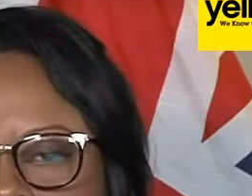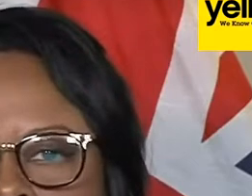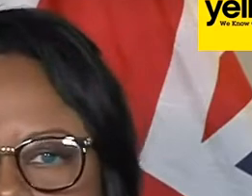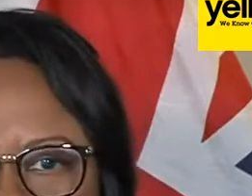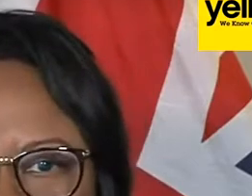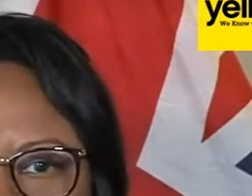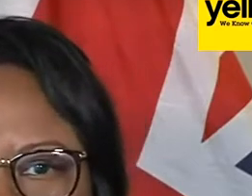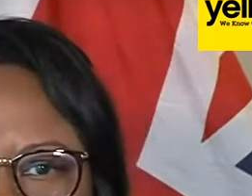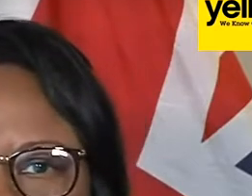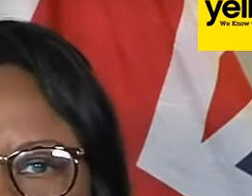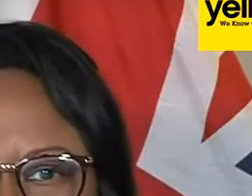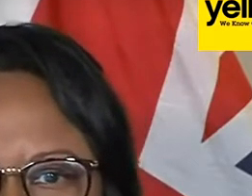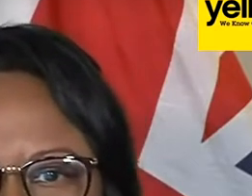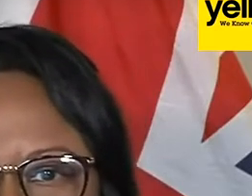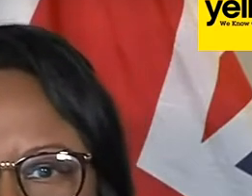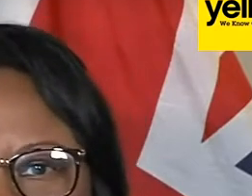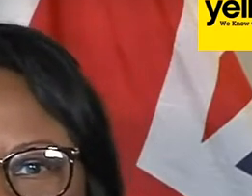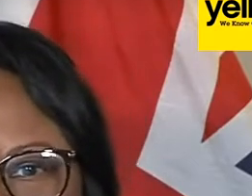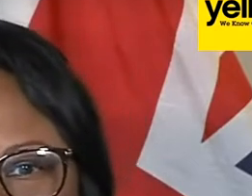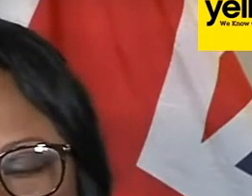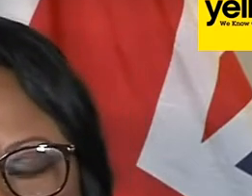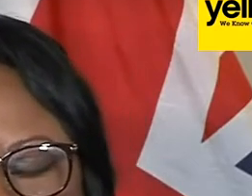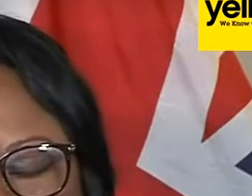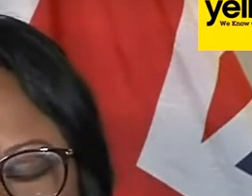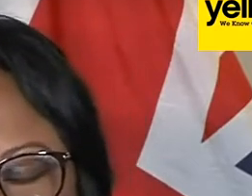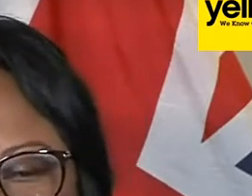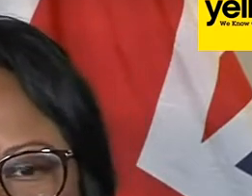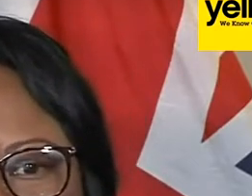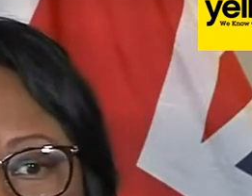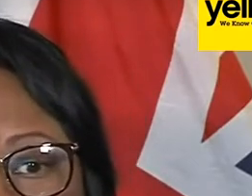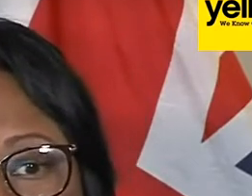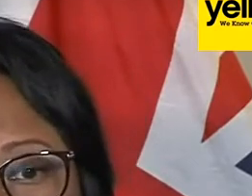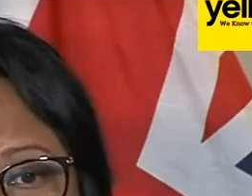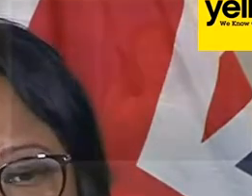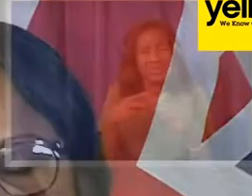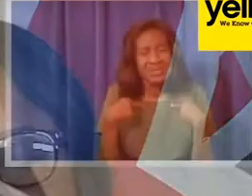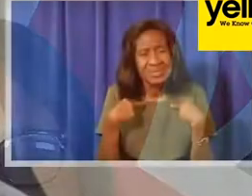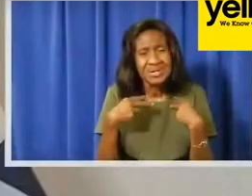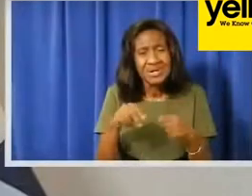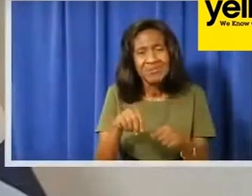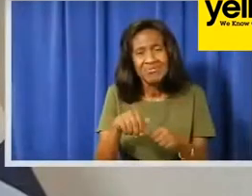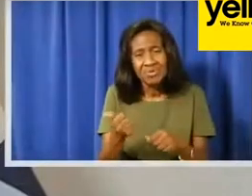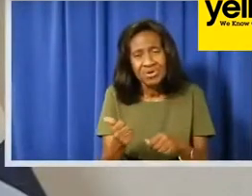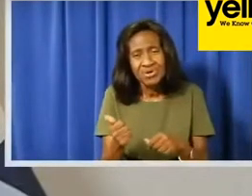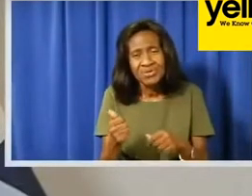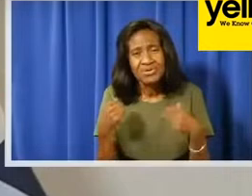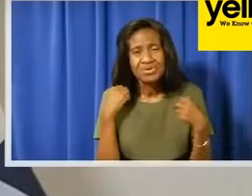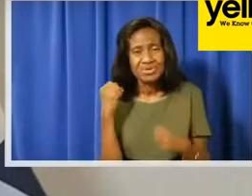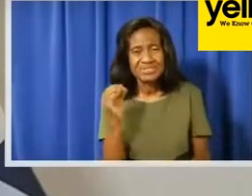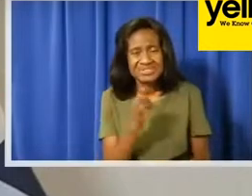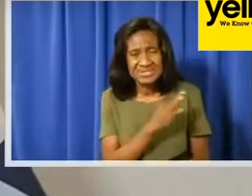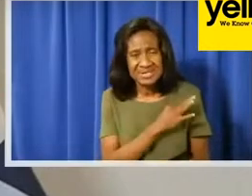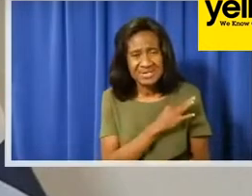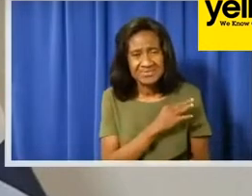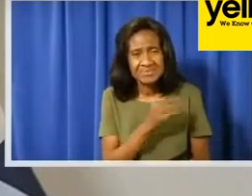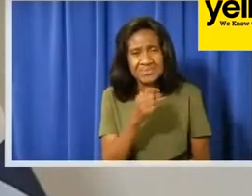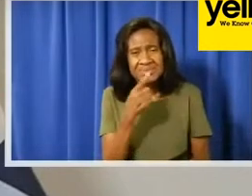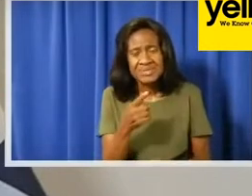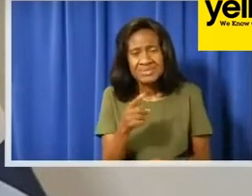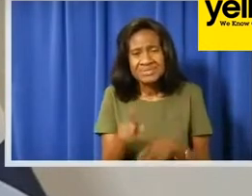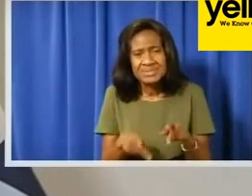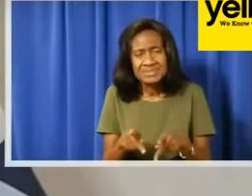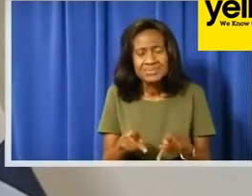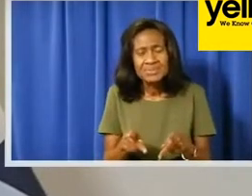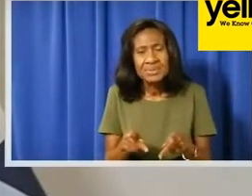we're dealing with our medical professionals and HSA's public health staff. But I'm hearing the outcry for more town hall meetings